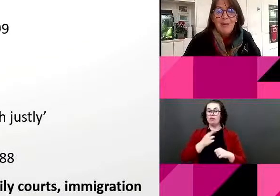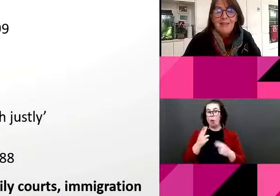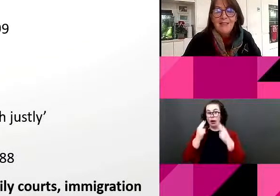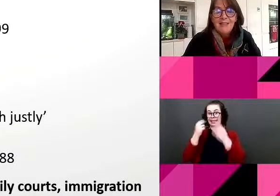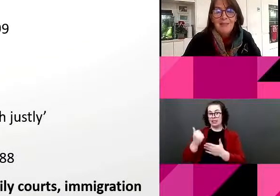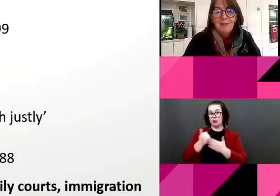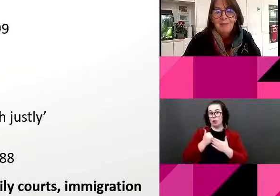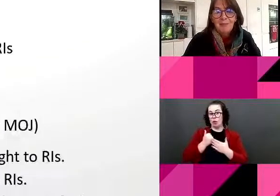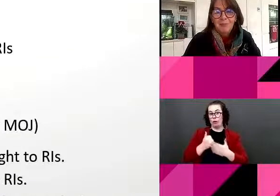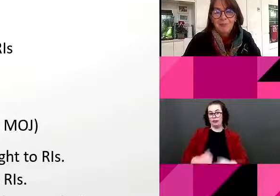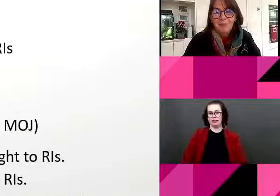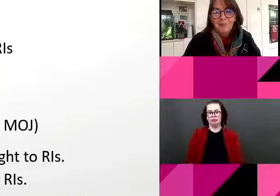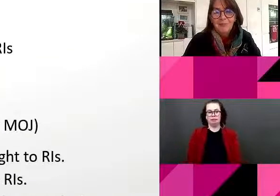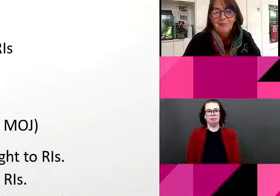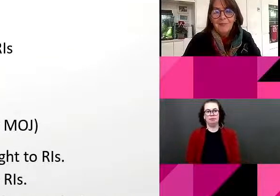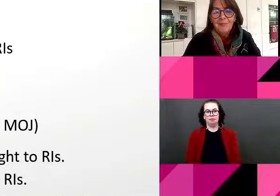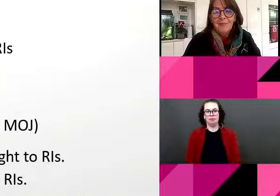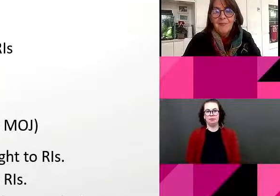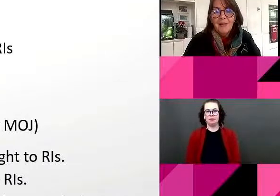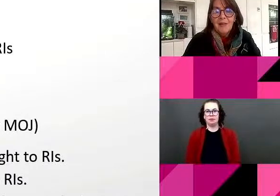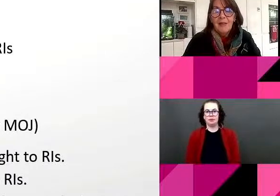Next slide, please.